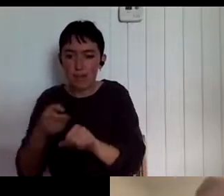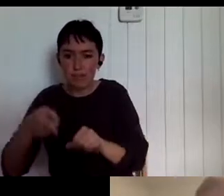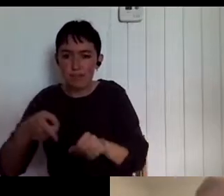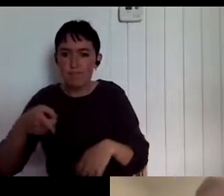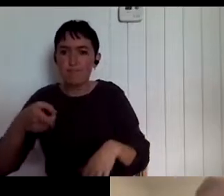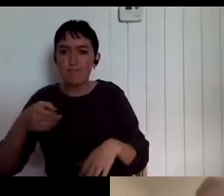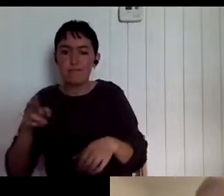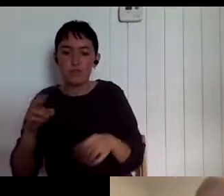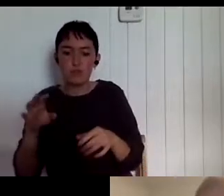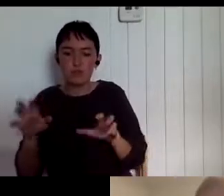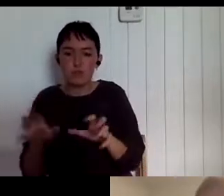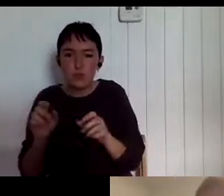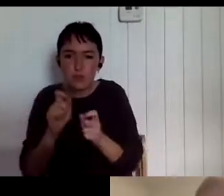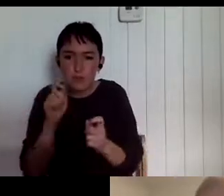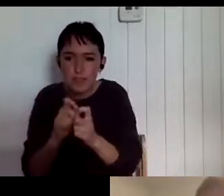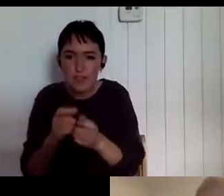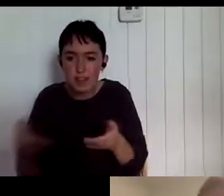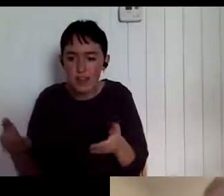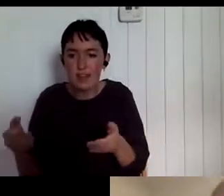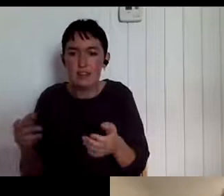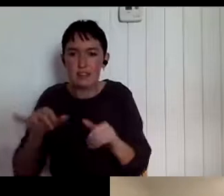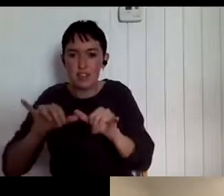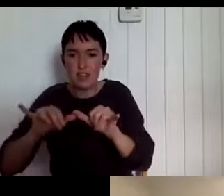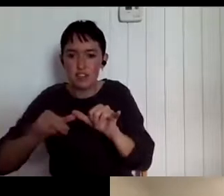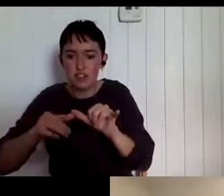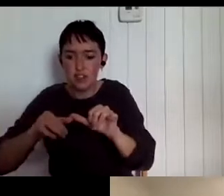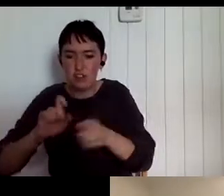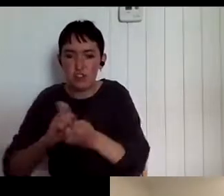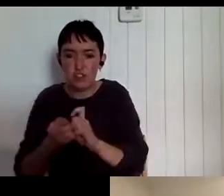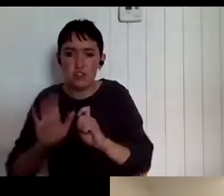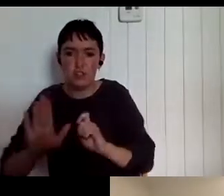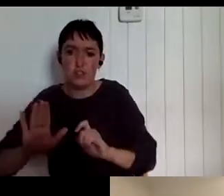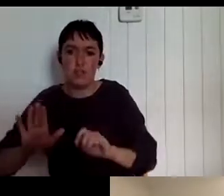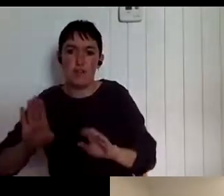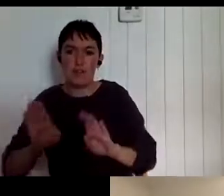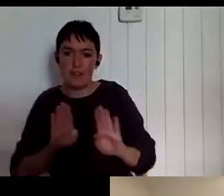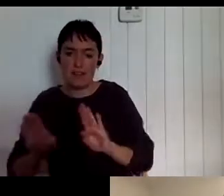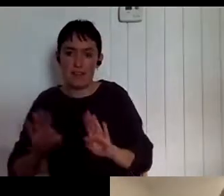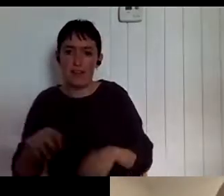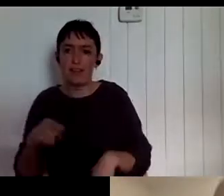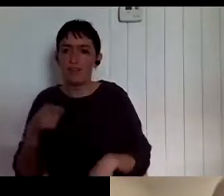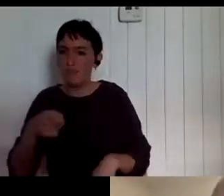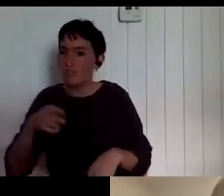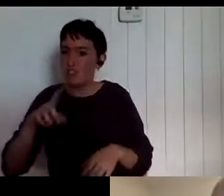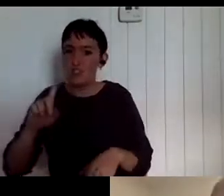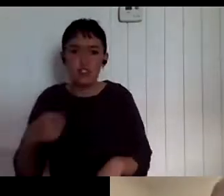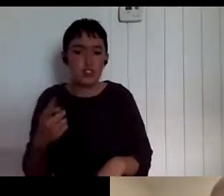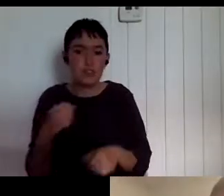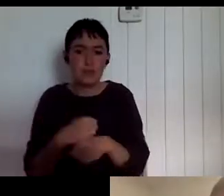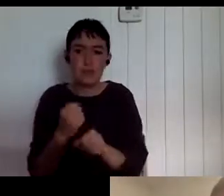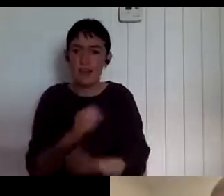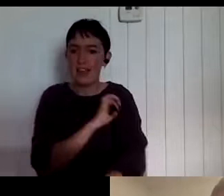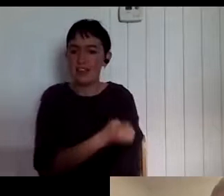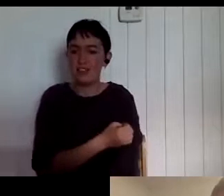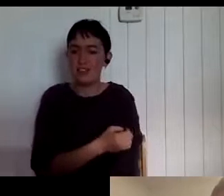just do this one thing for us and you're going to make energy. So it's expanded quite a bit. Awesome.